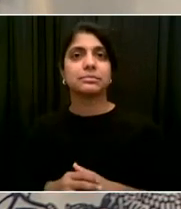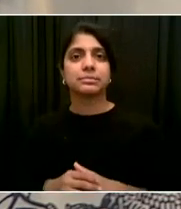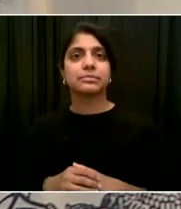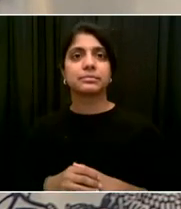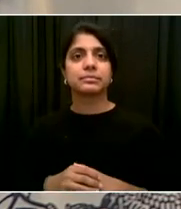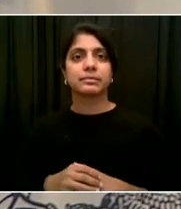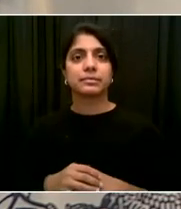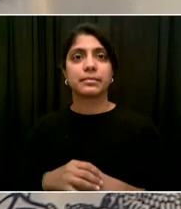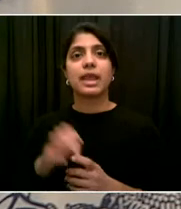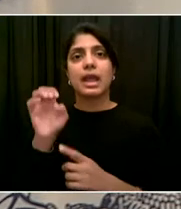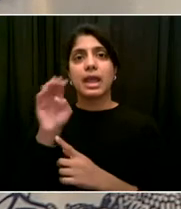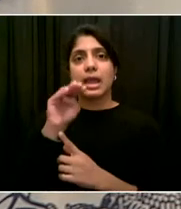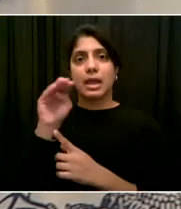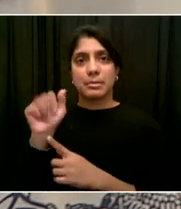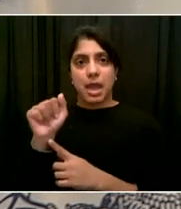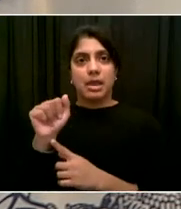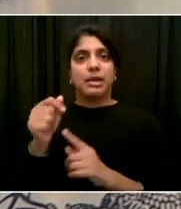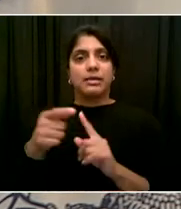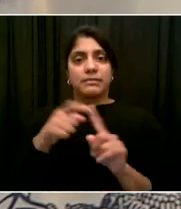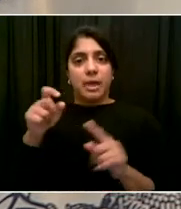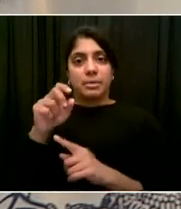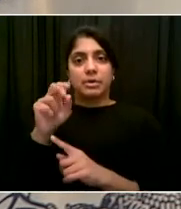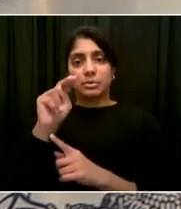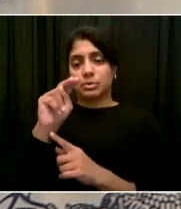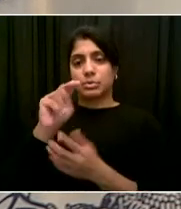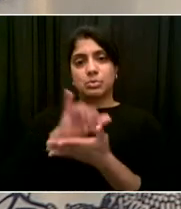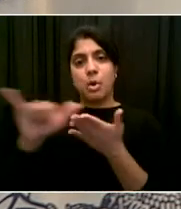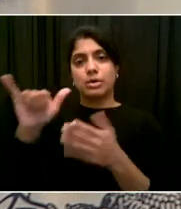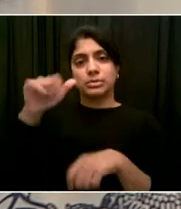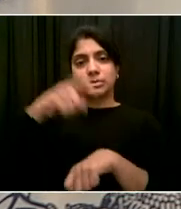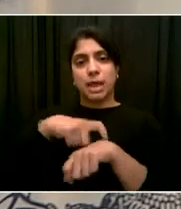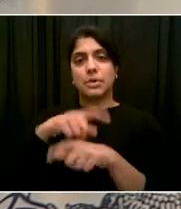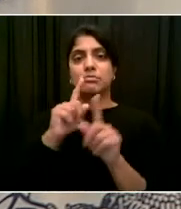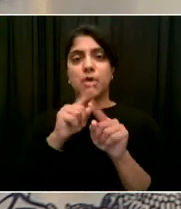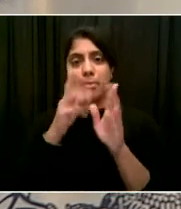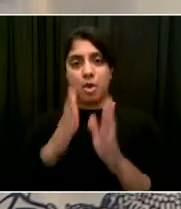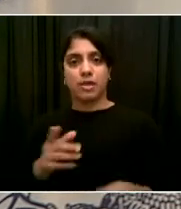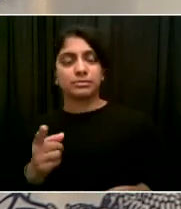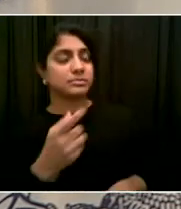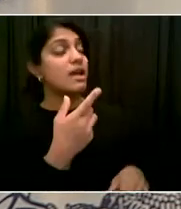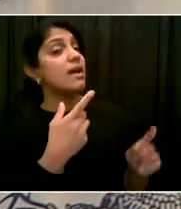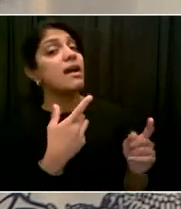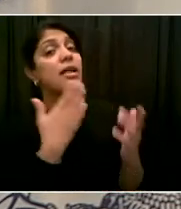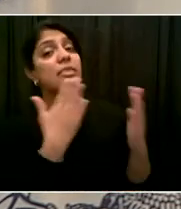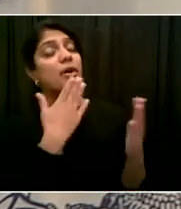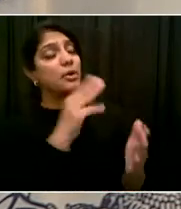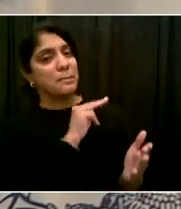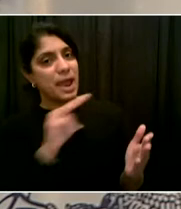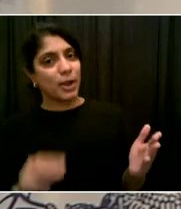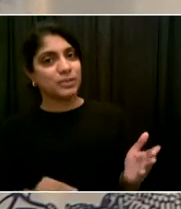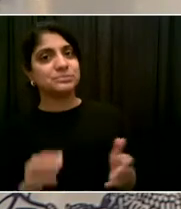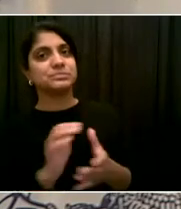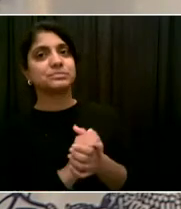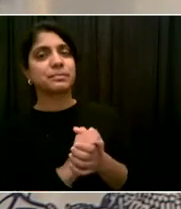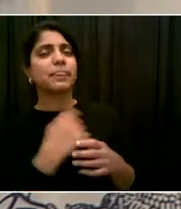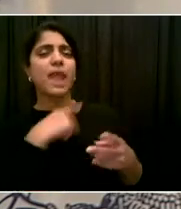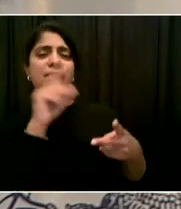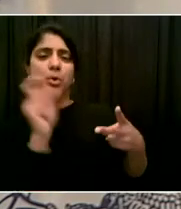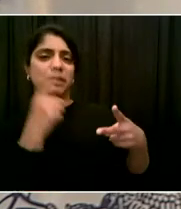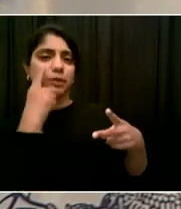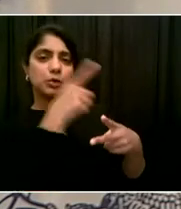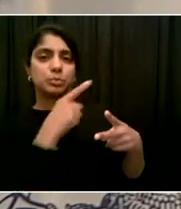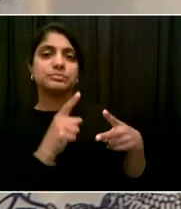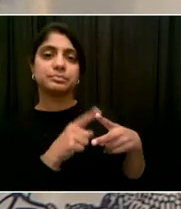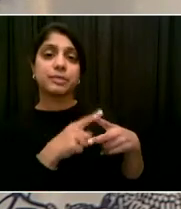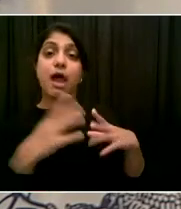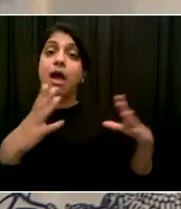Hi, good morning, Mayor. I wanted to ask about holiday travel. So Dr. Choksi said that he canceled his holiday travel plans. Dr. Varma said